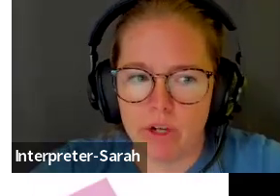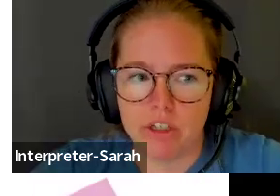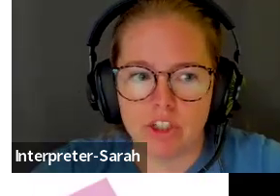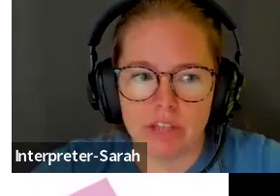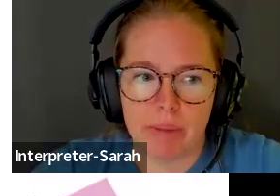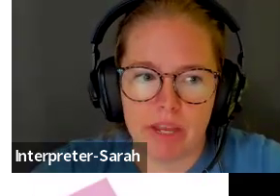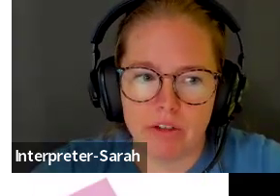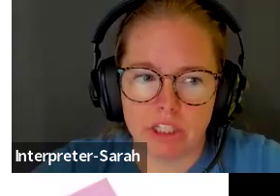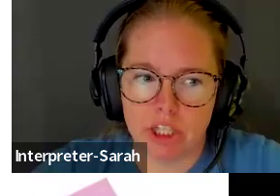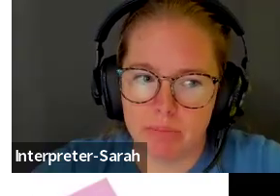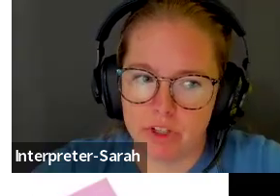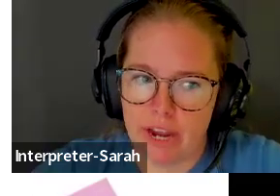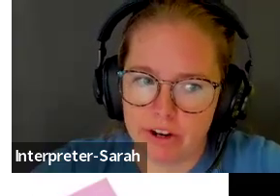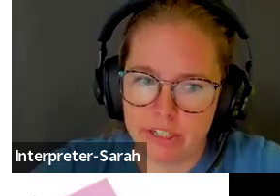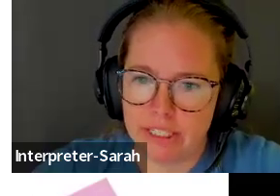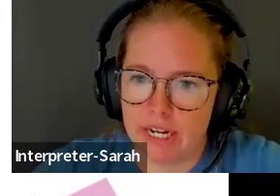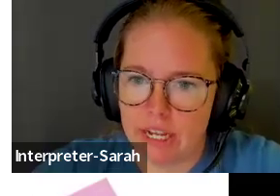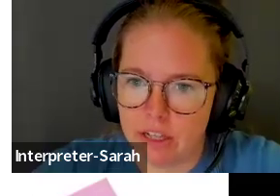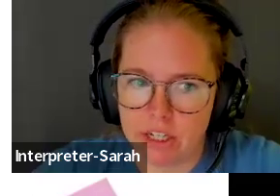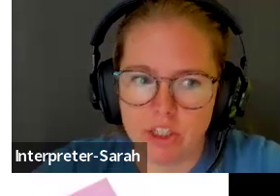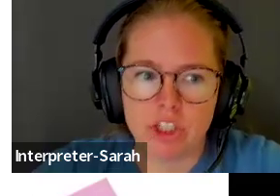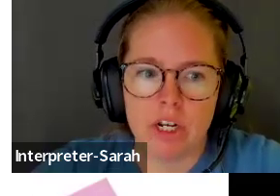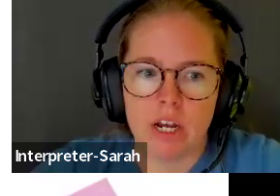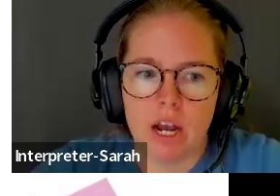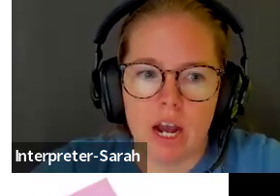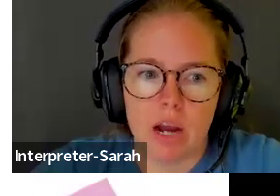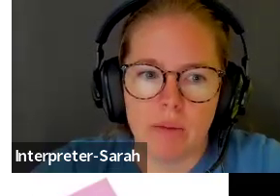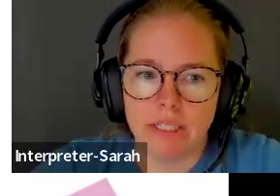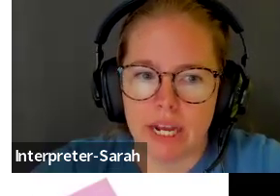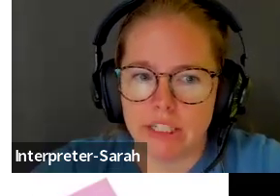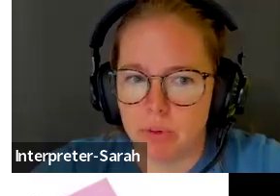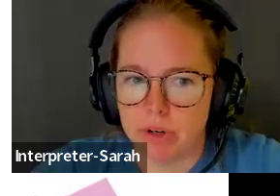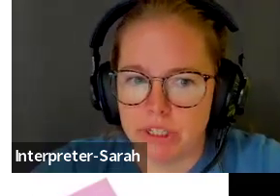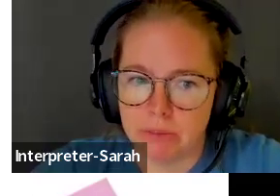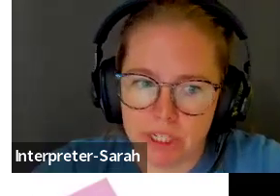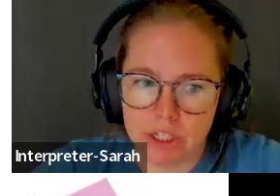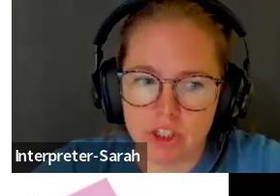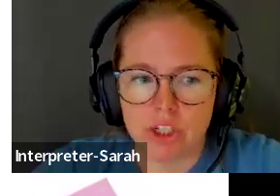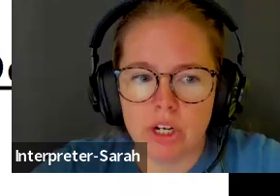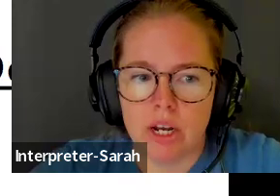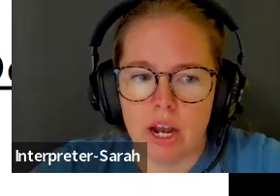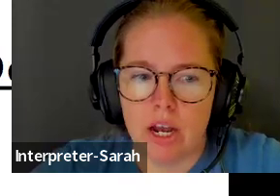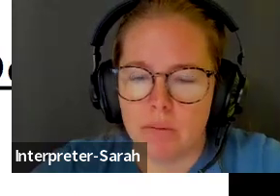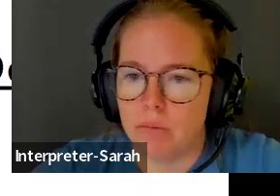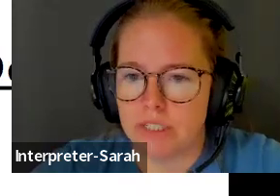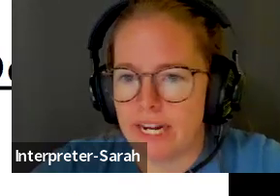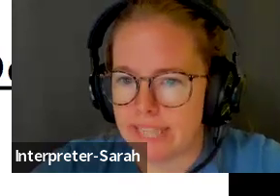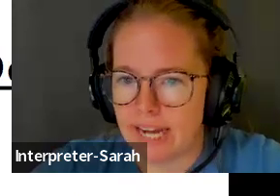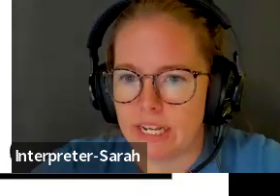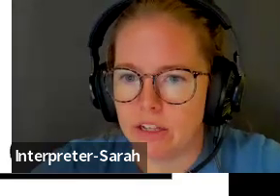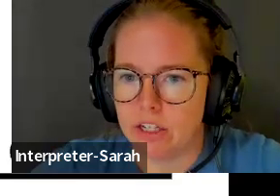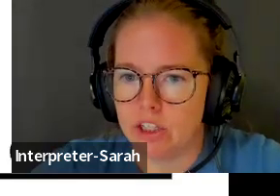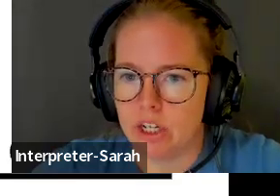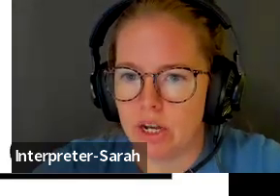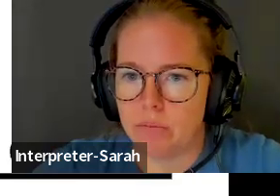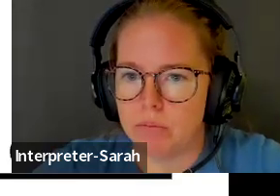Sign Language, they may use conceptually accurate signed English, sign supported speech, sign